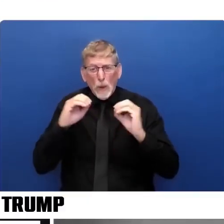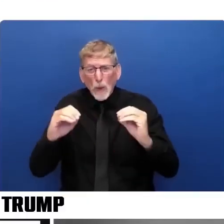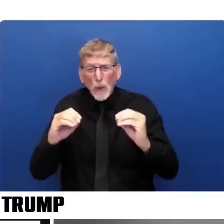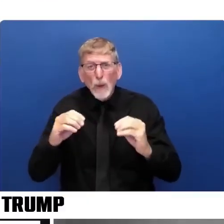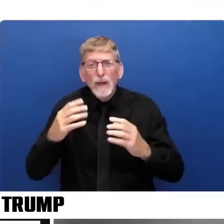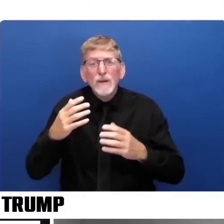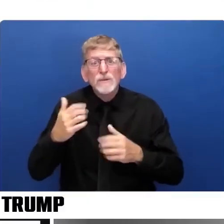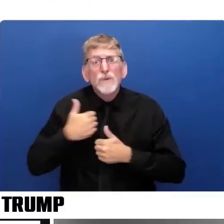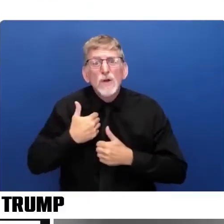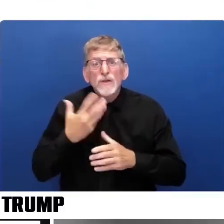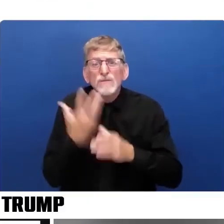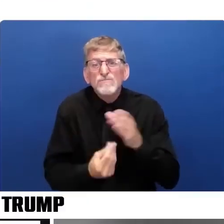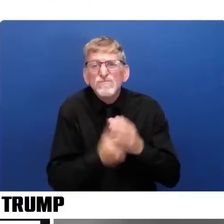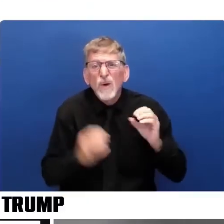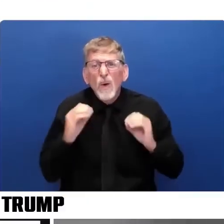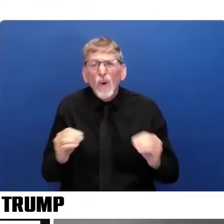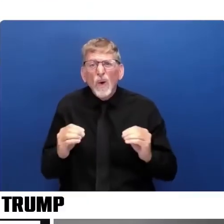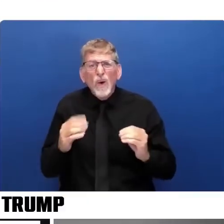left